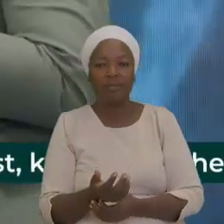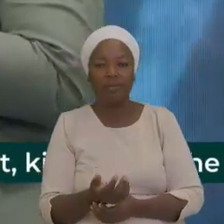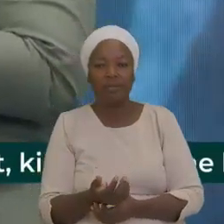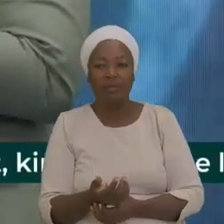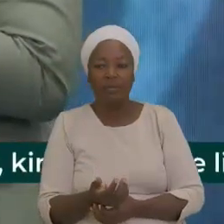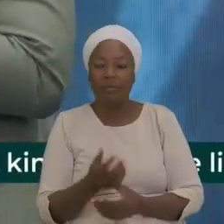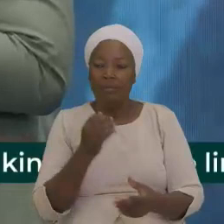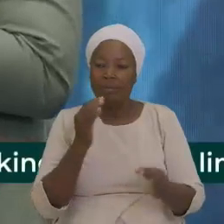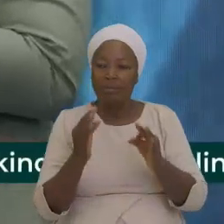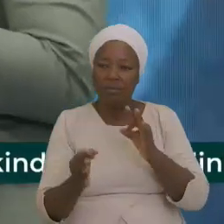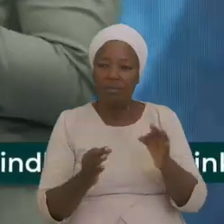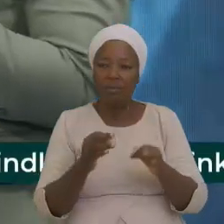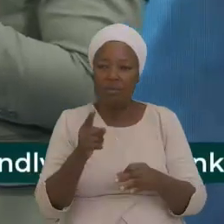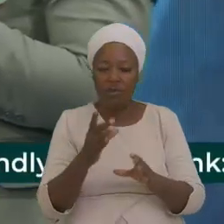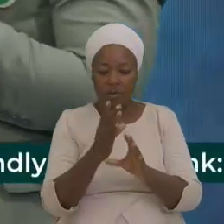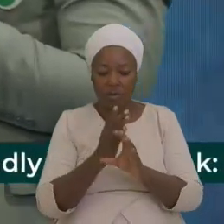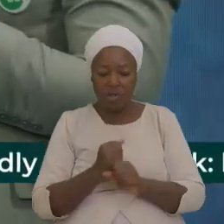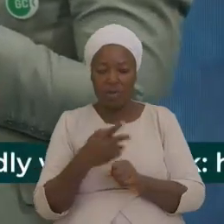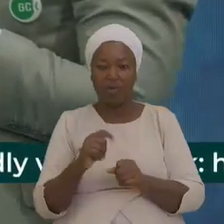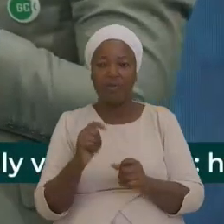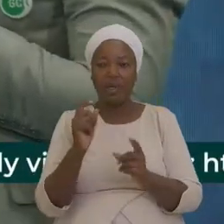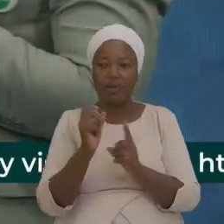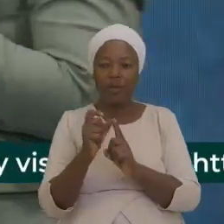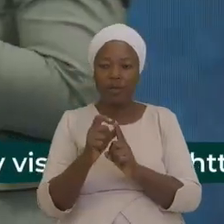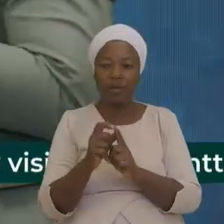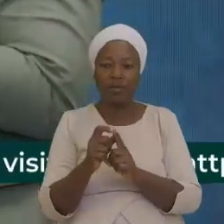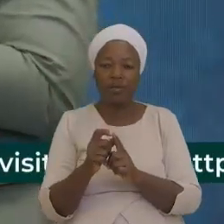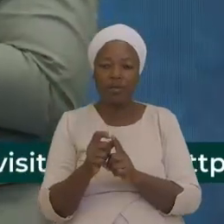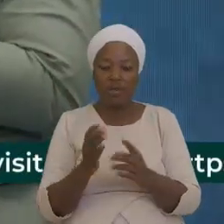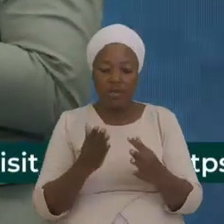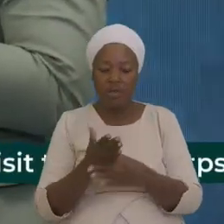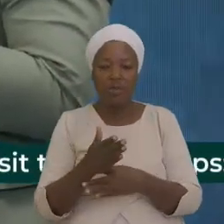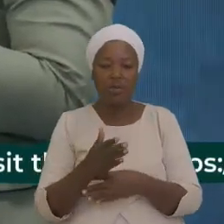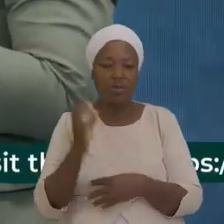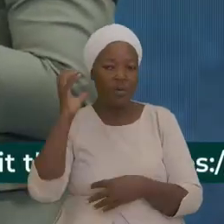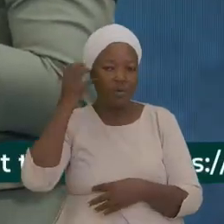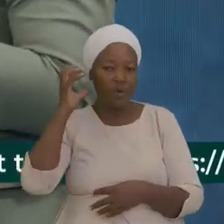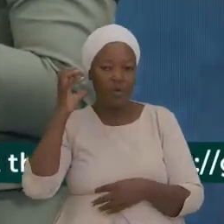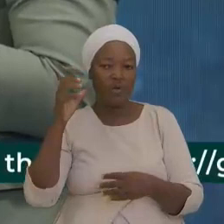If you receive the message through radio or television,